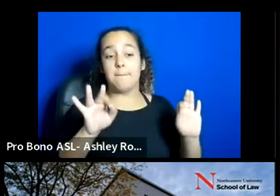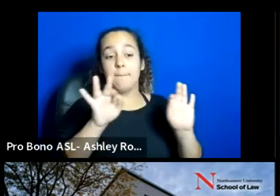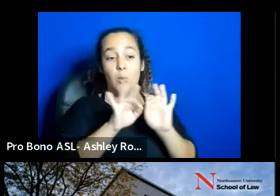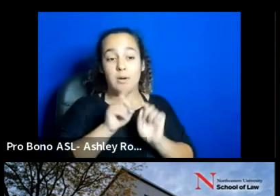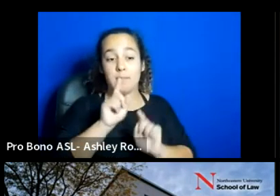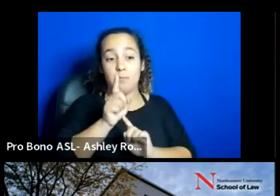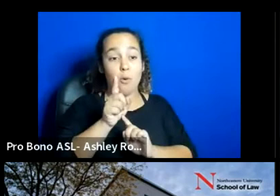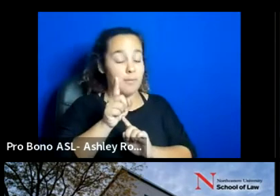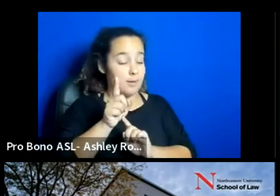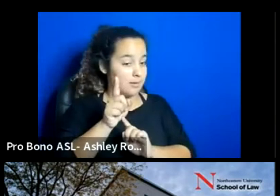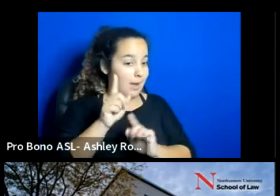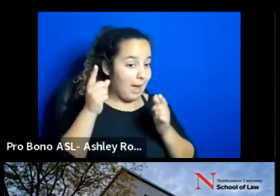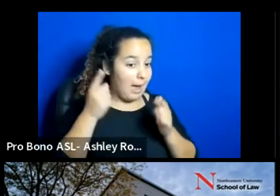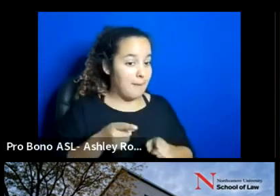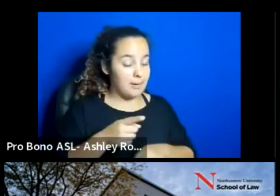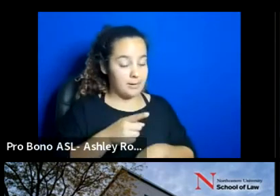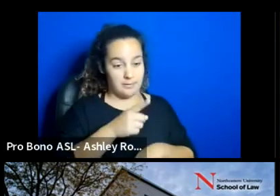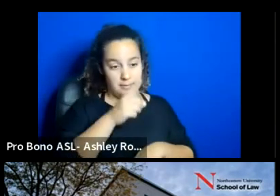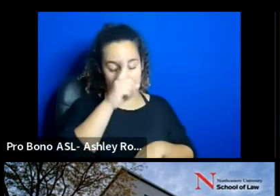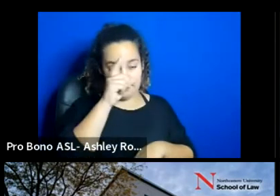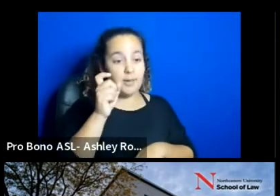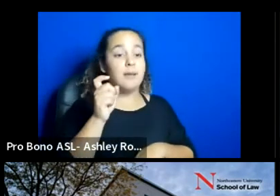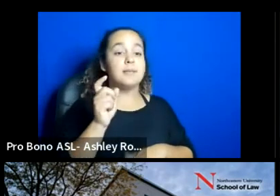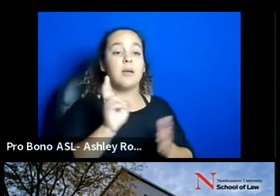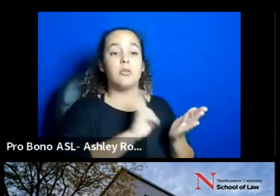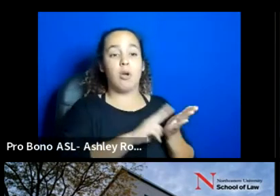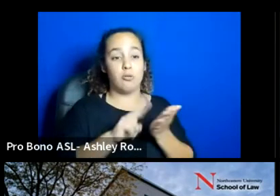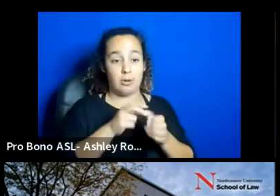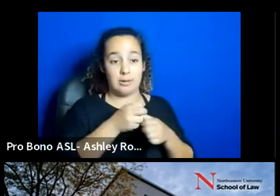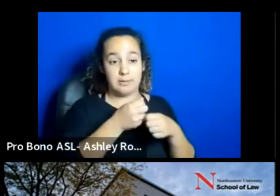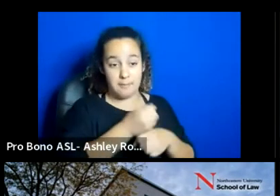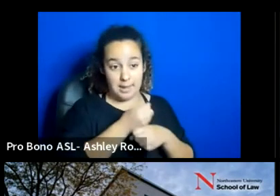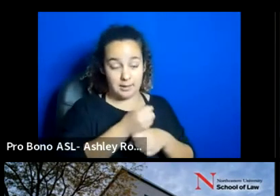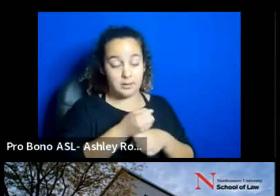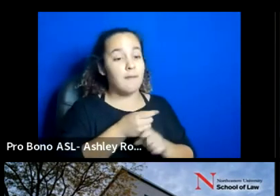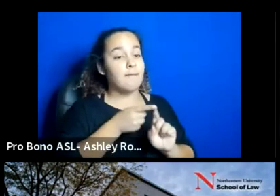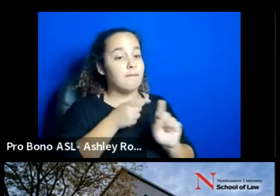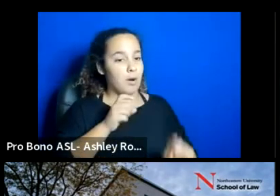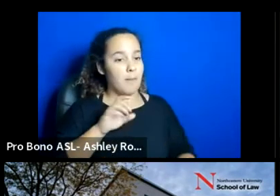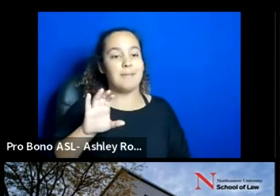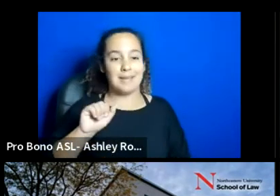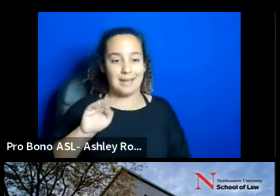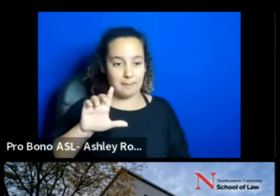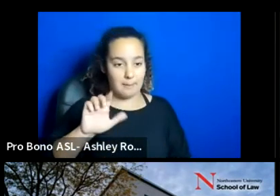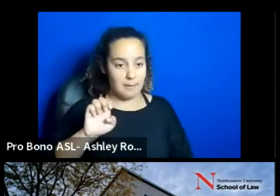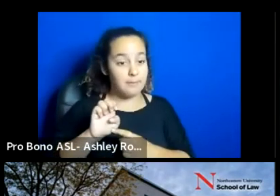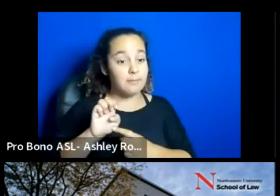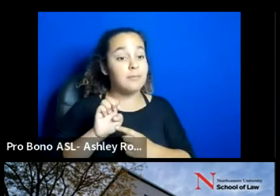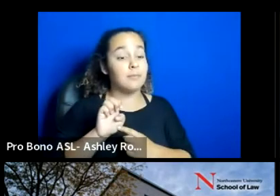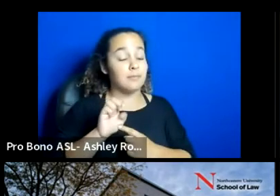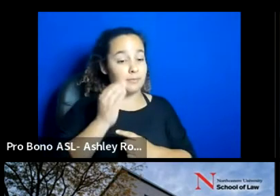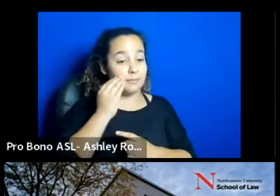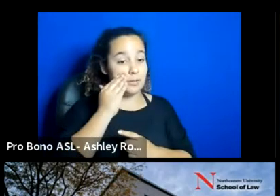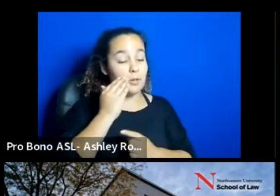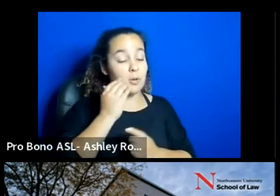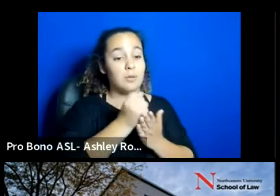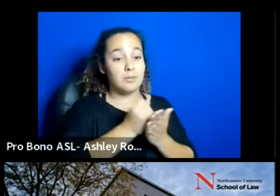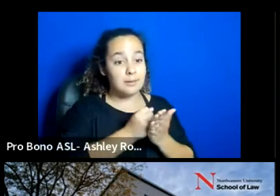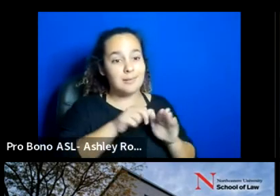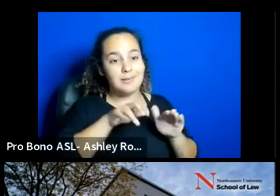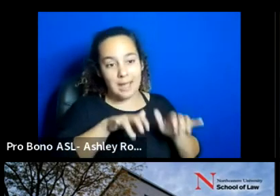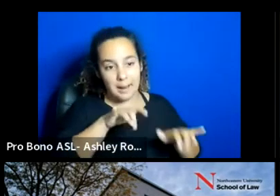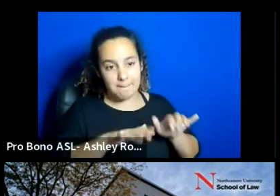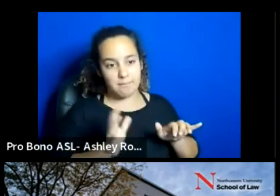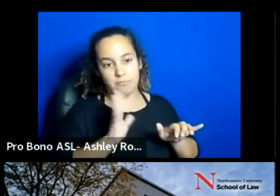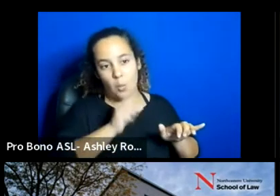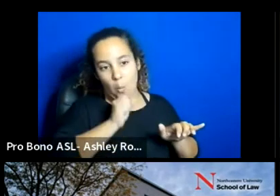achieved because of the speed in which contracts were made by cable, because manuscripts were typewritten, or plays were